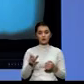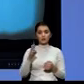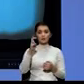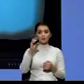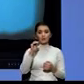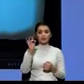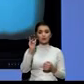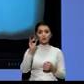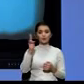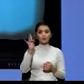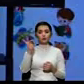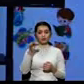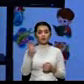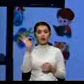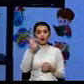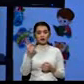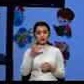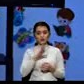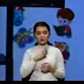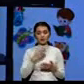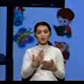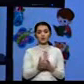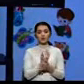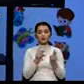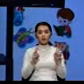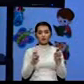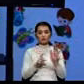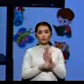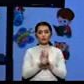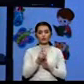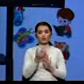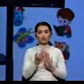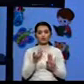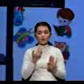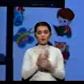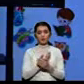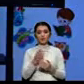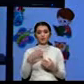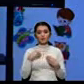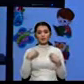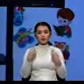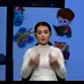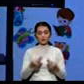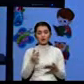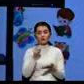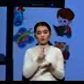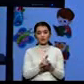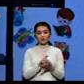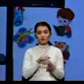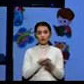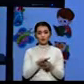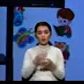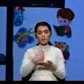Rayhon Beruniy haqida ekan. Bolajonlar, yangi mavzuni boshlashdan avval bizga berilgan mustaqil